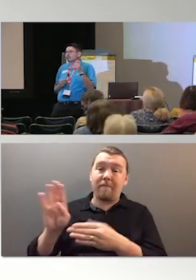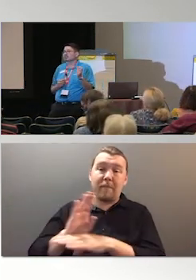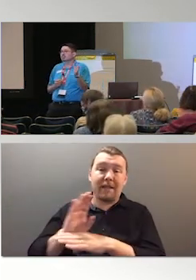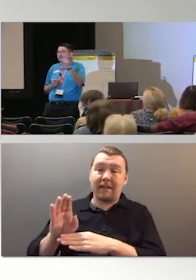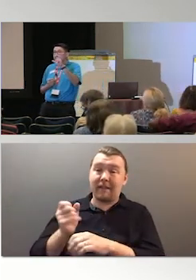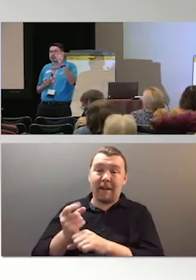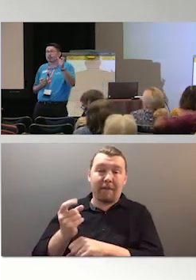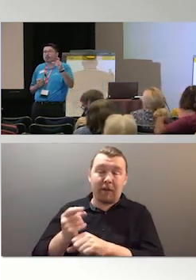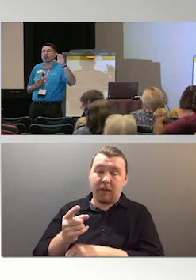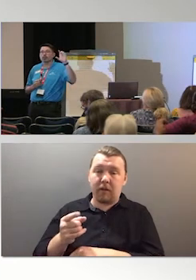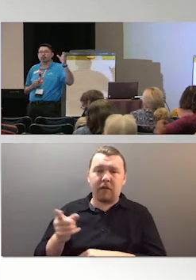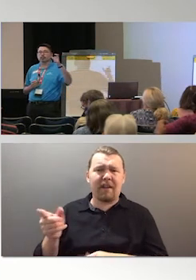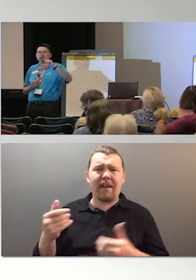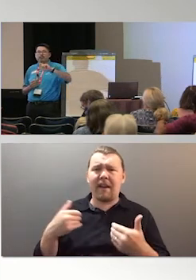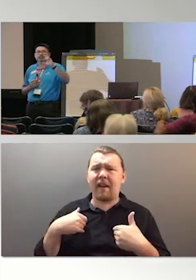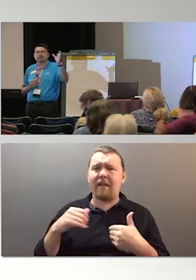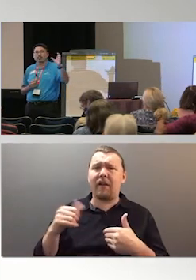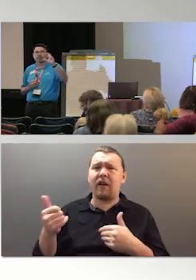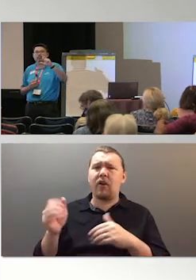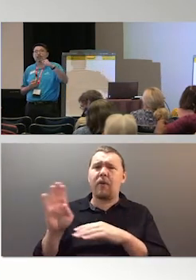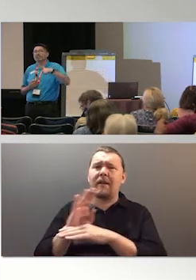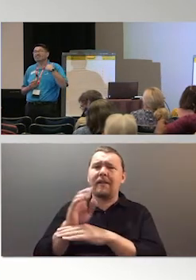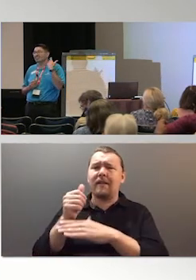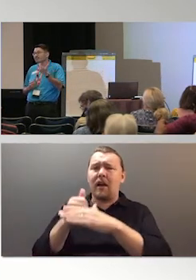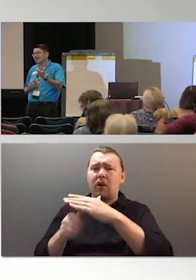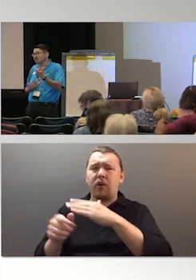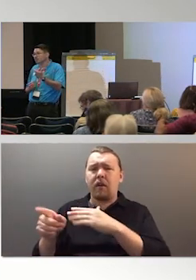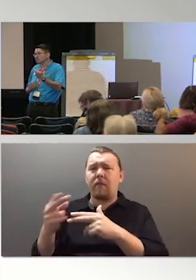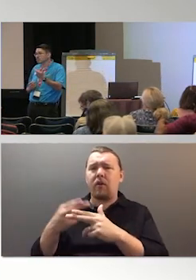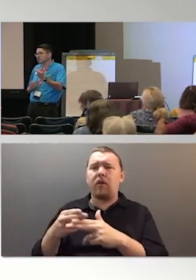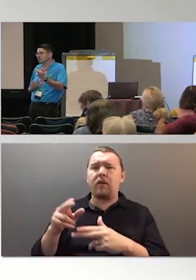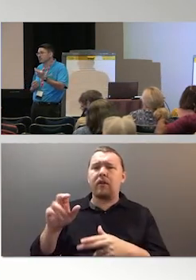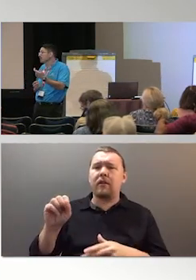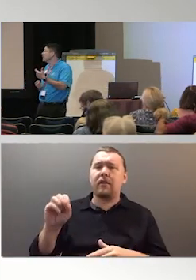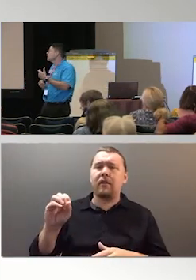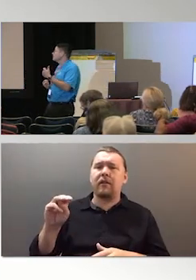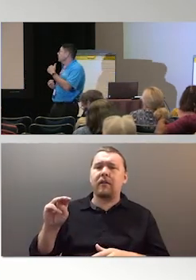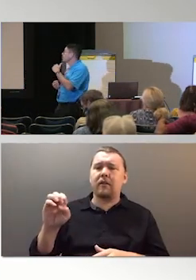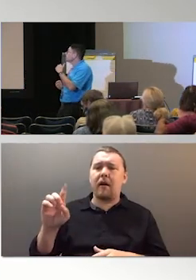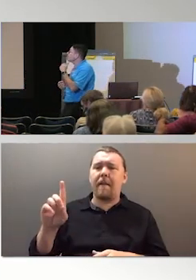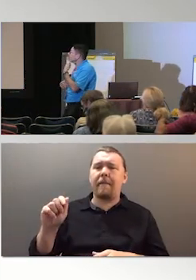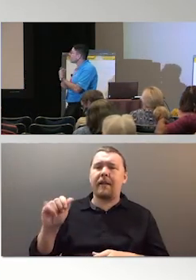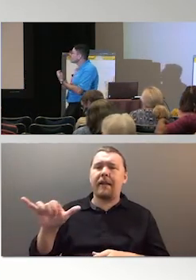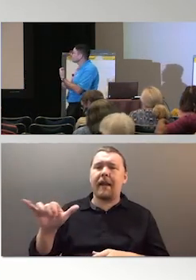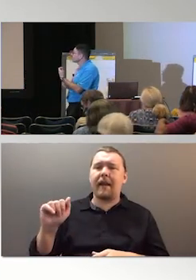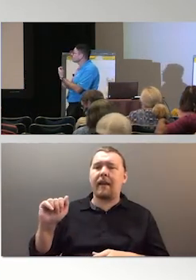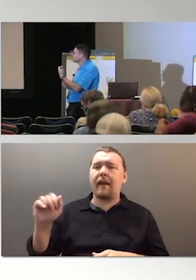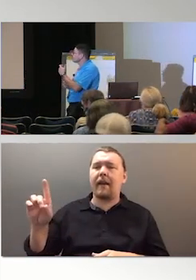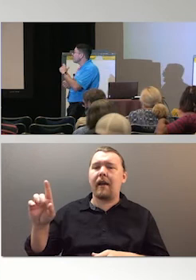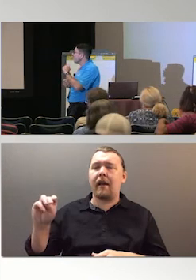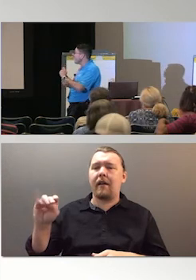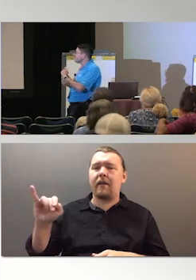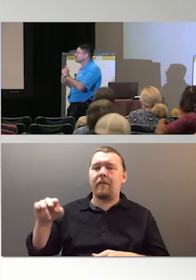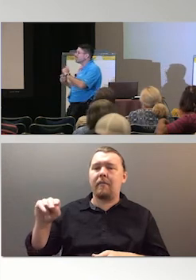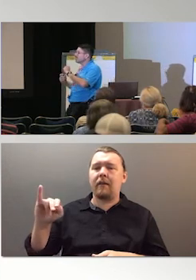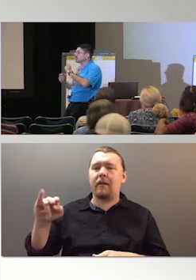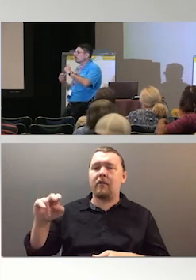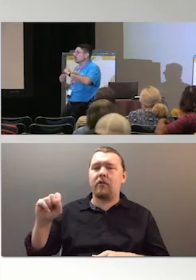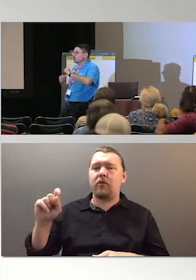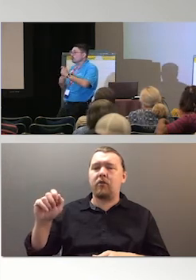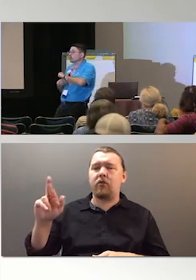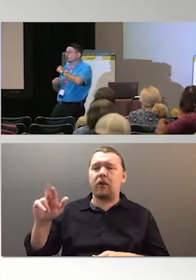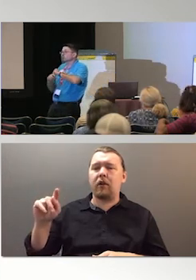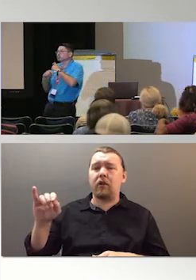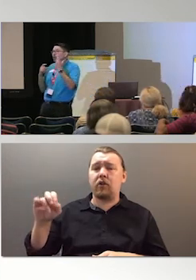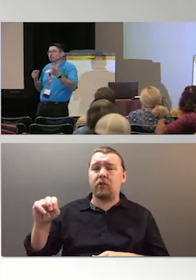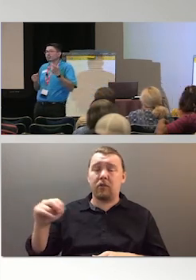have a subsidiary or a business under them called Someday Administration. So we're able to access